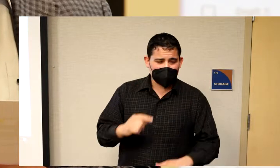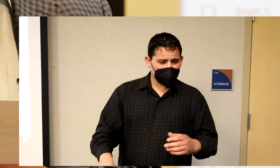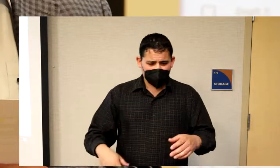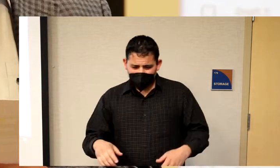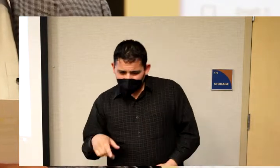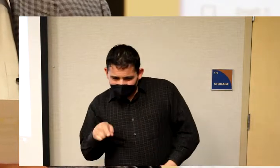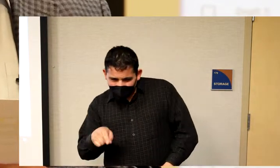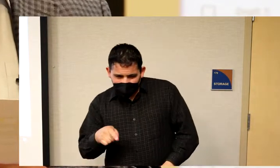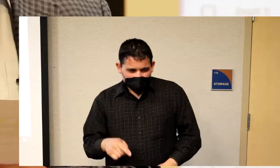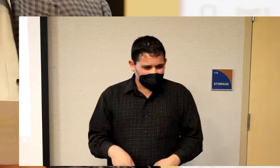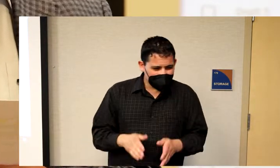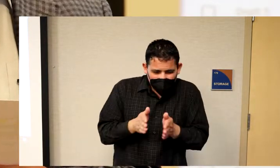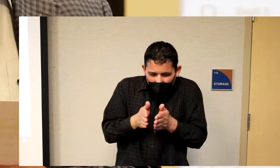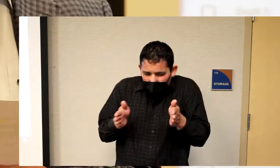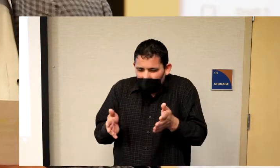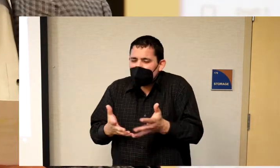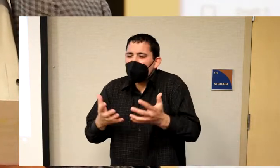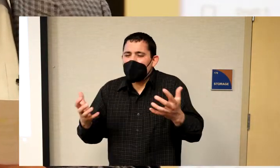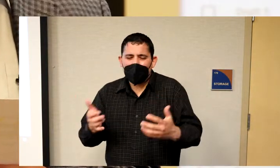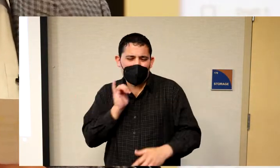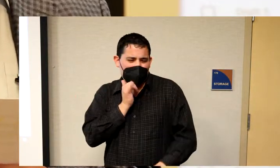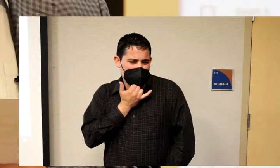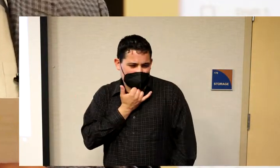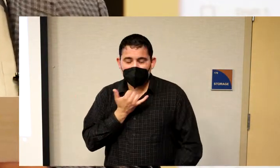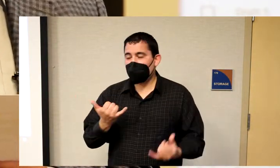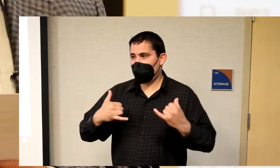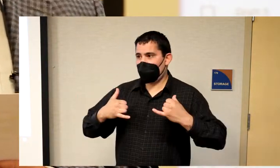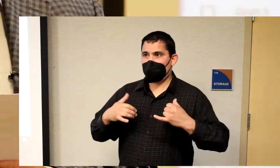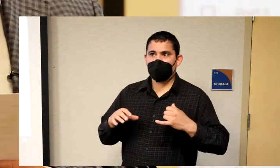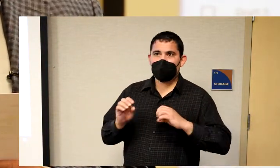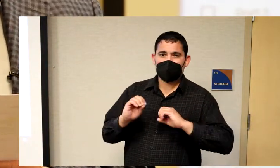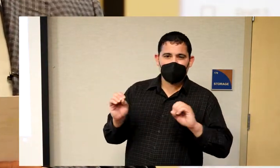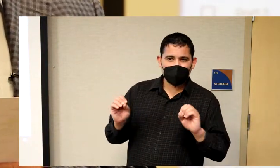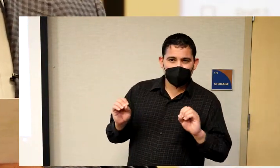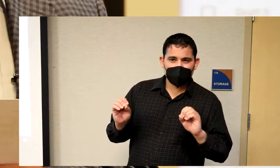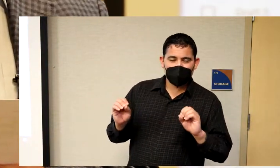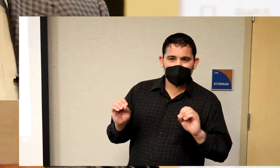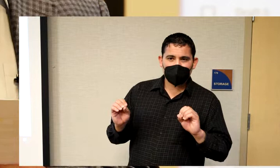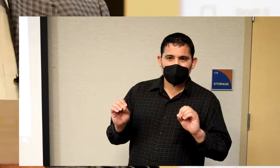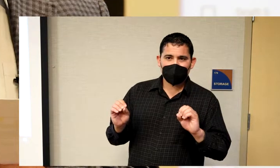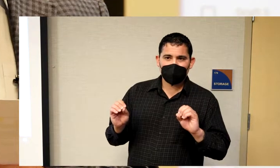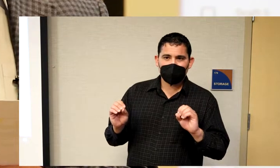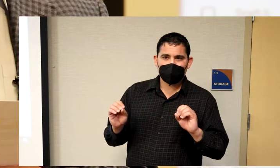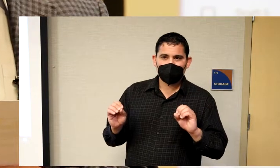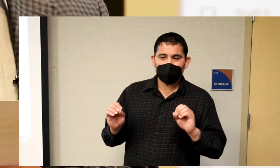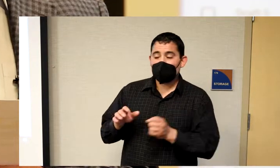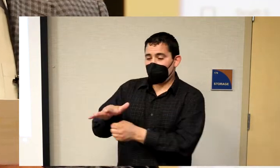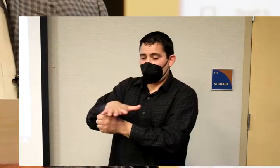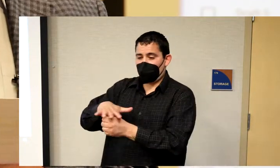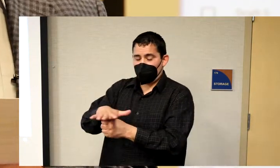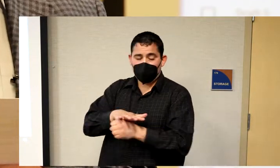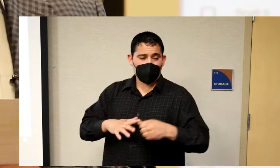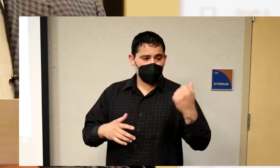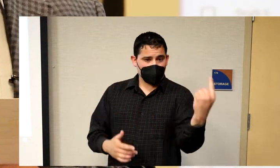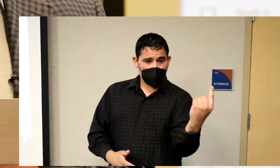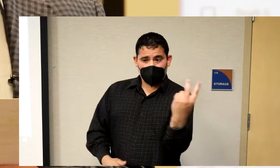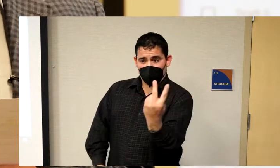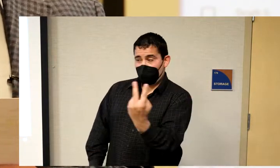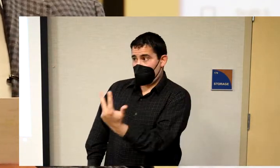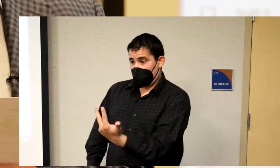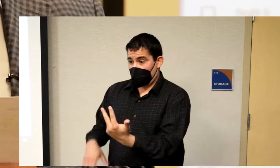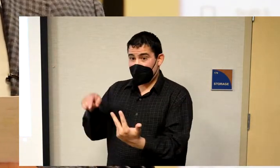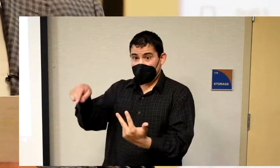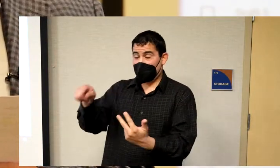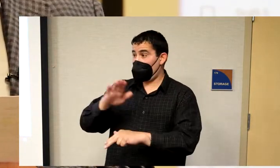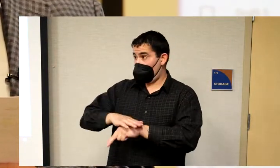no guarantee that all those 3, 1, 2, and 3 on map 4 are